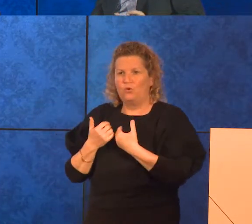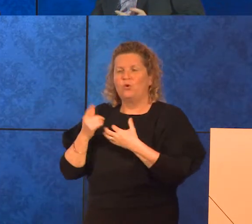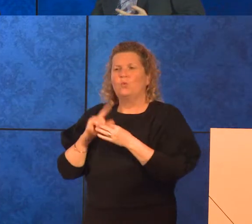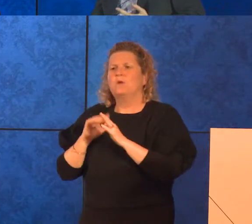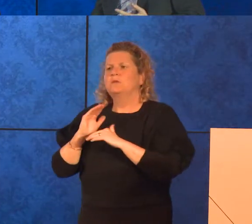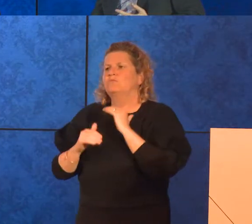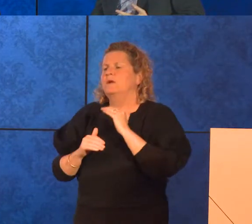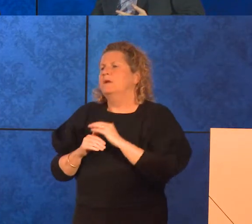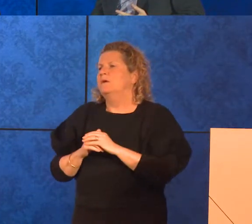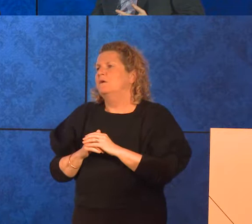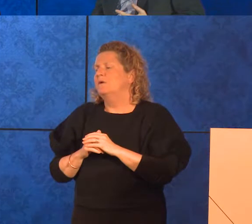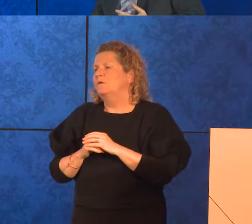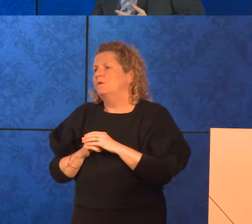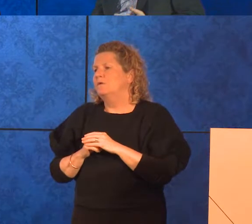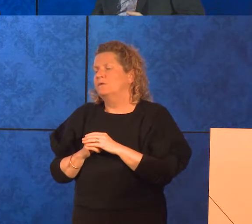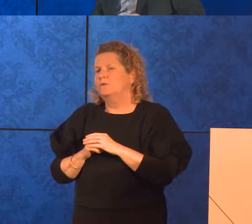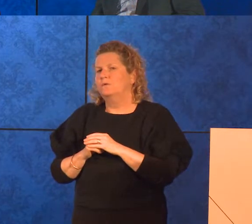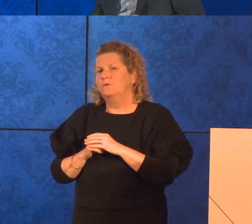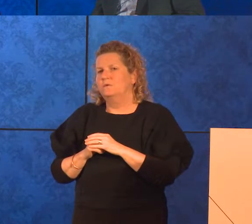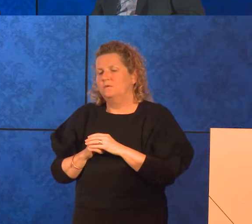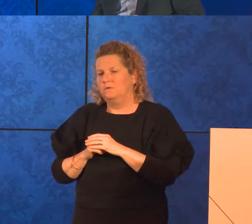was around